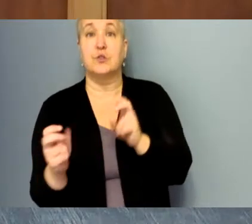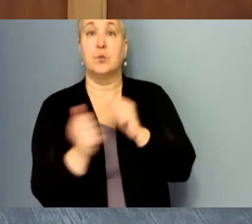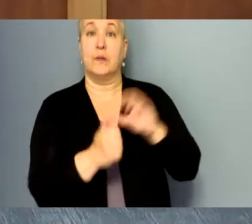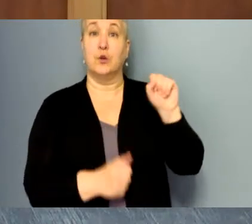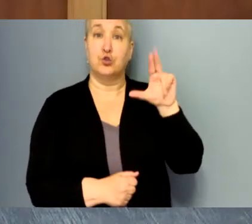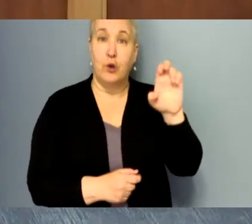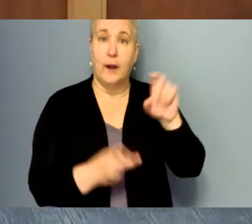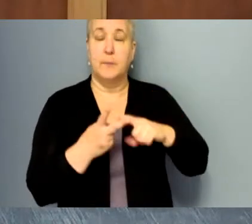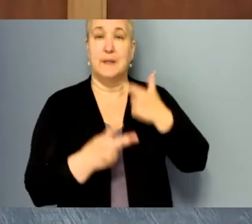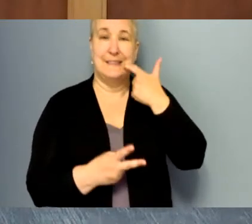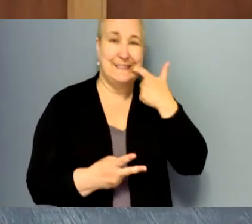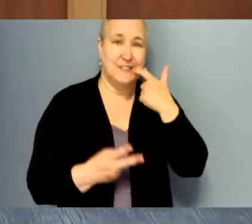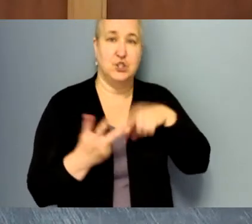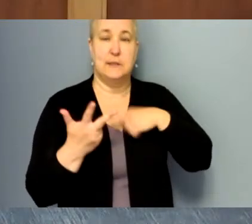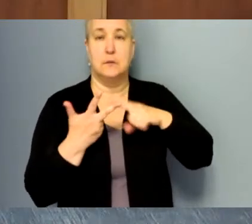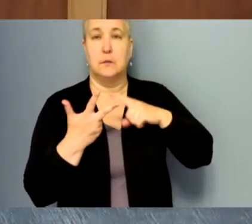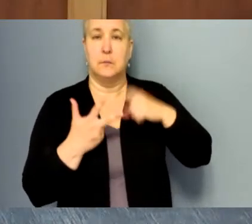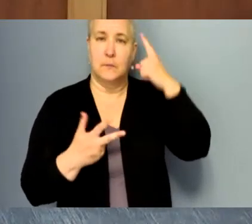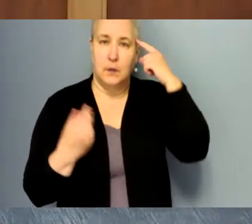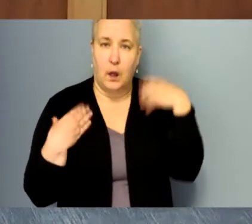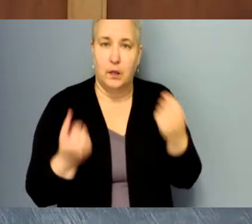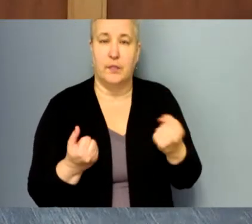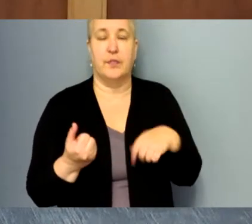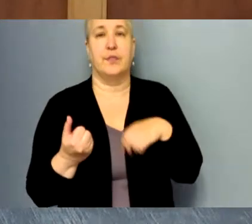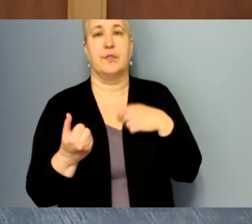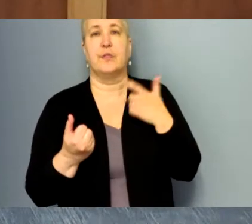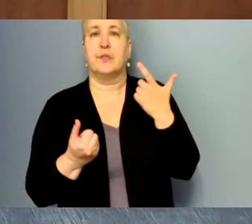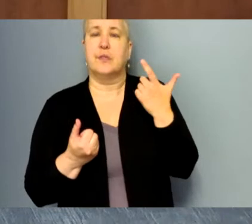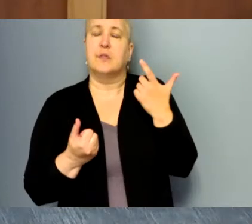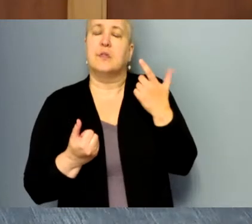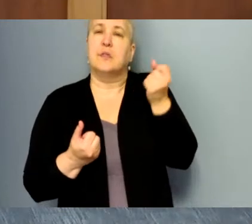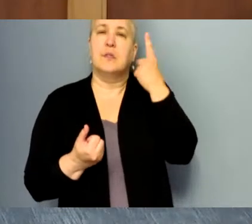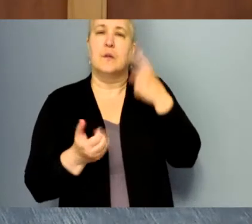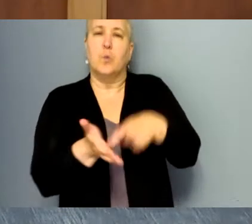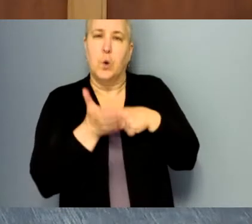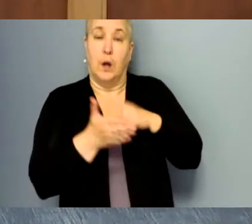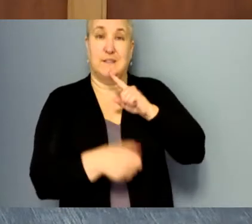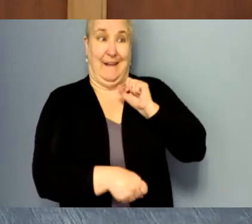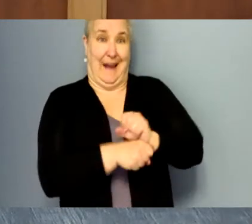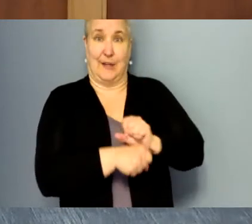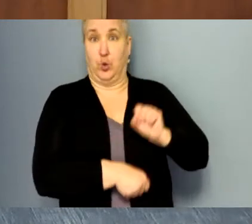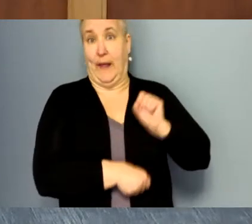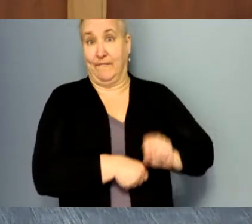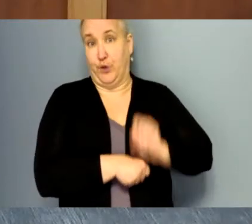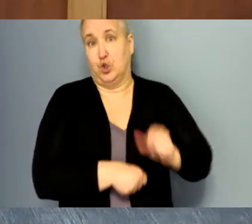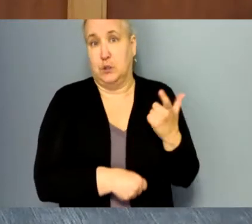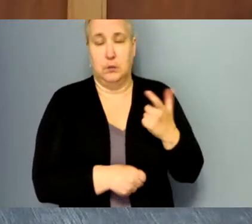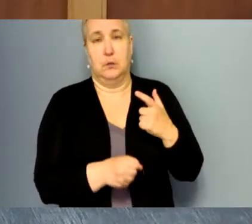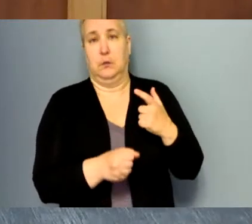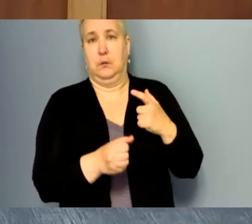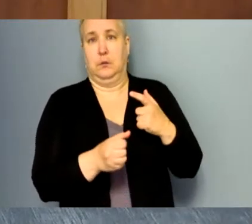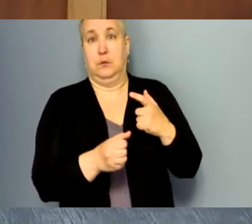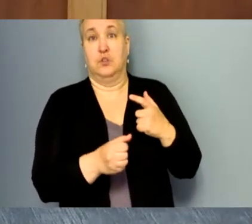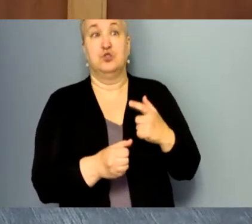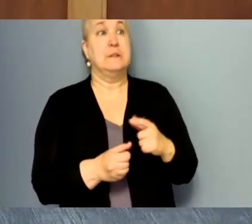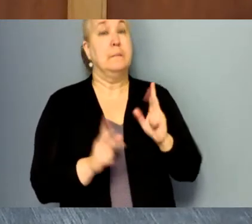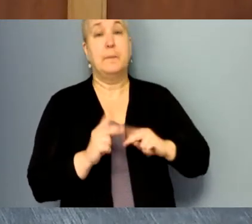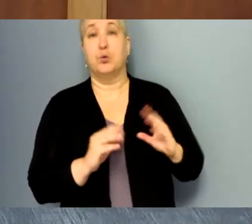with addiction, with mental health, it does require actual effort. It requires more than sound